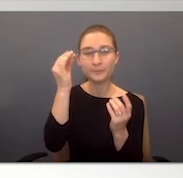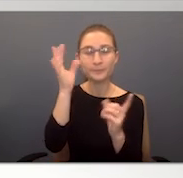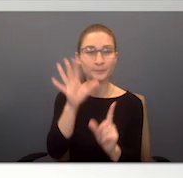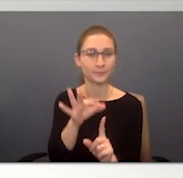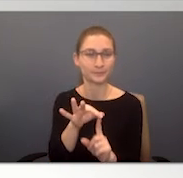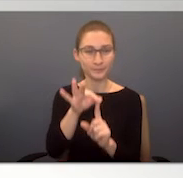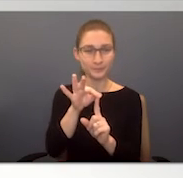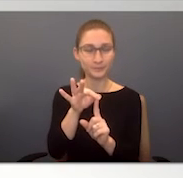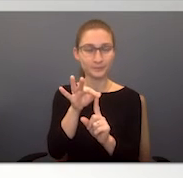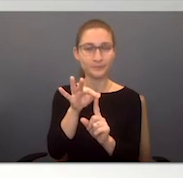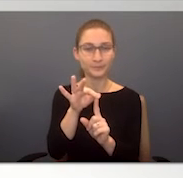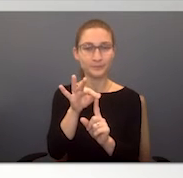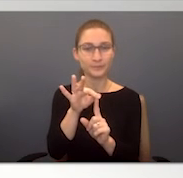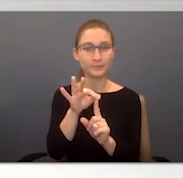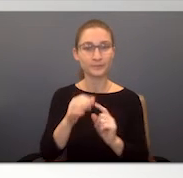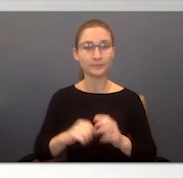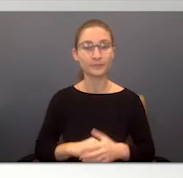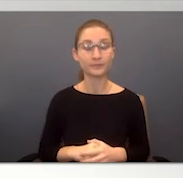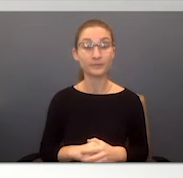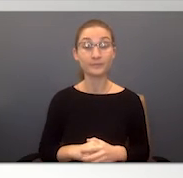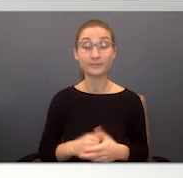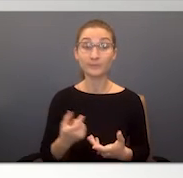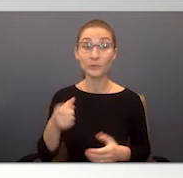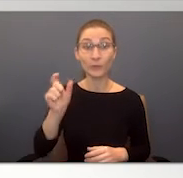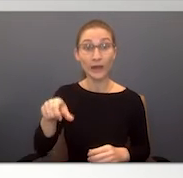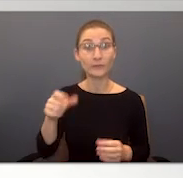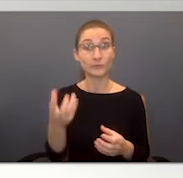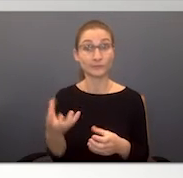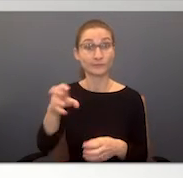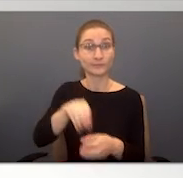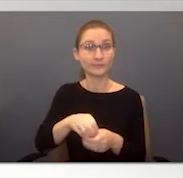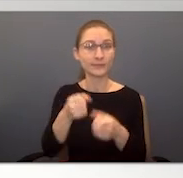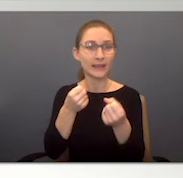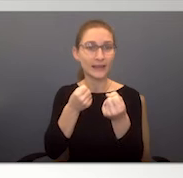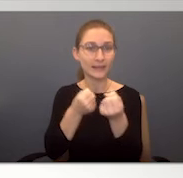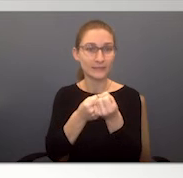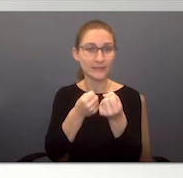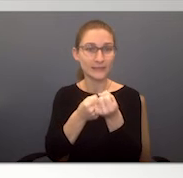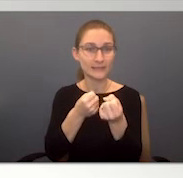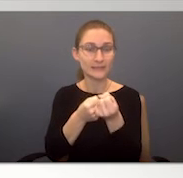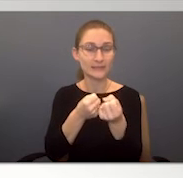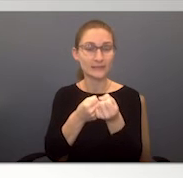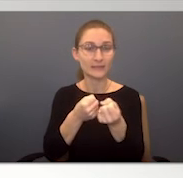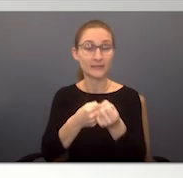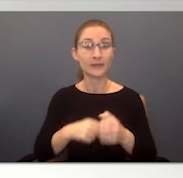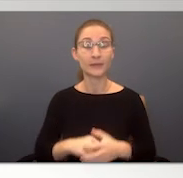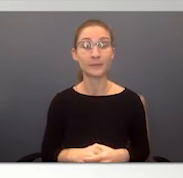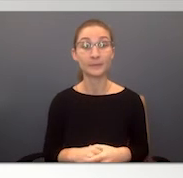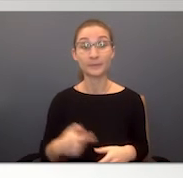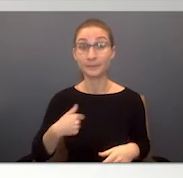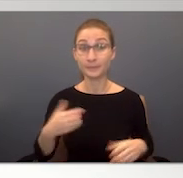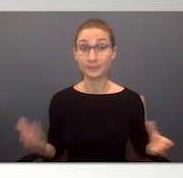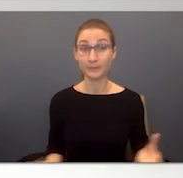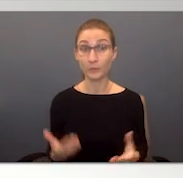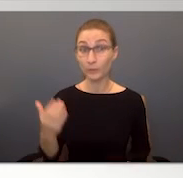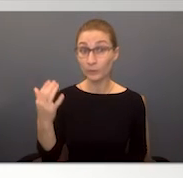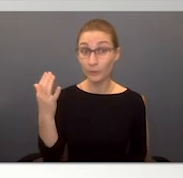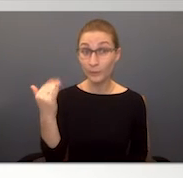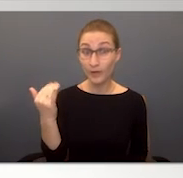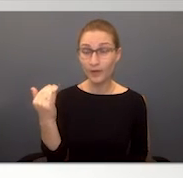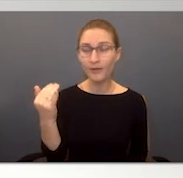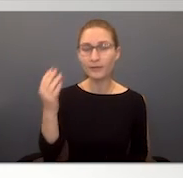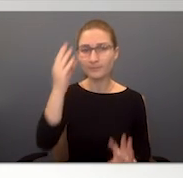here to tell you, you need to think about that now because as scary as it might be, it's better to be prepared as much as